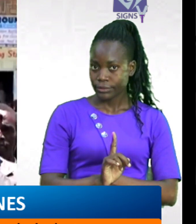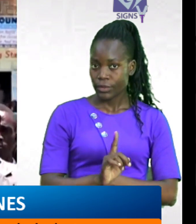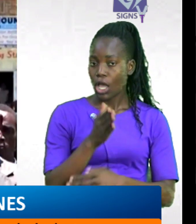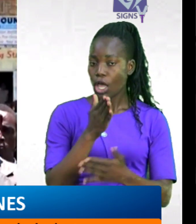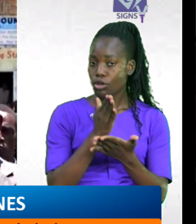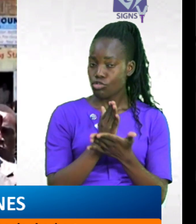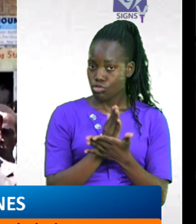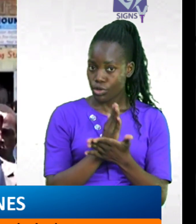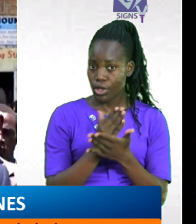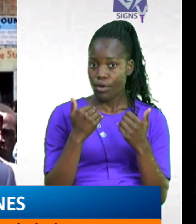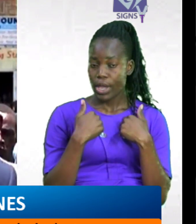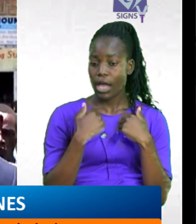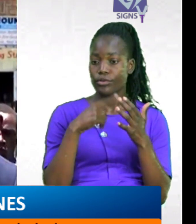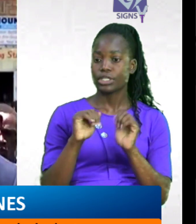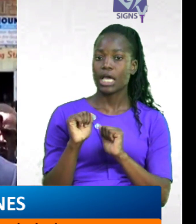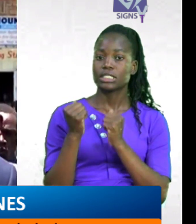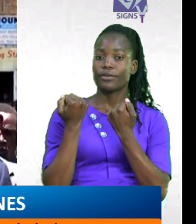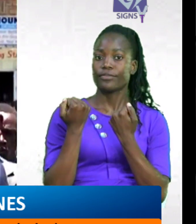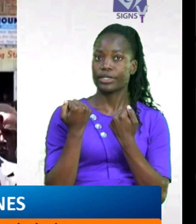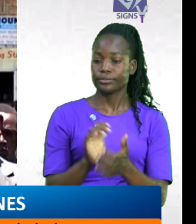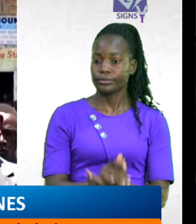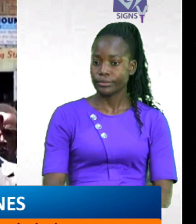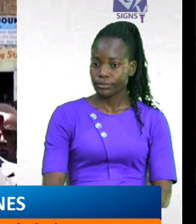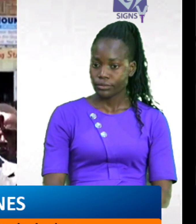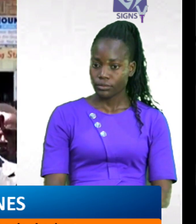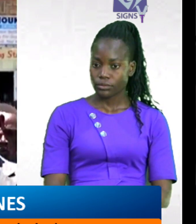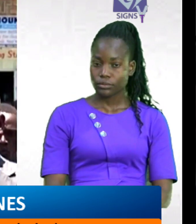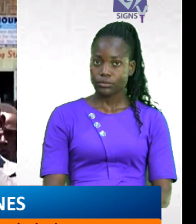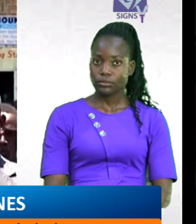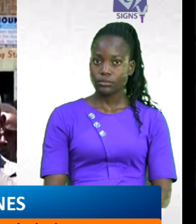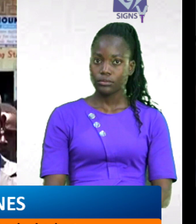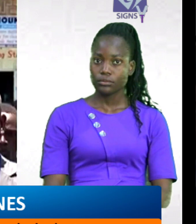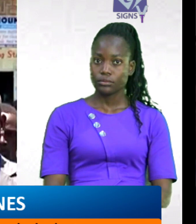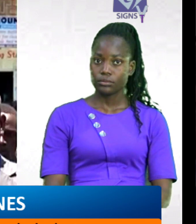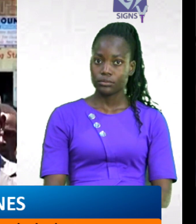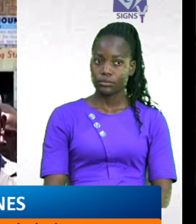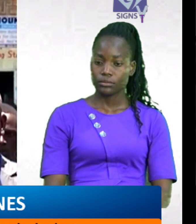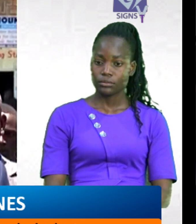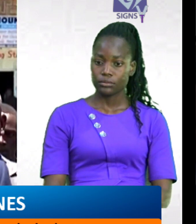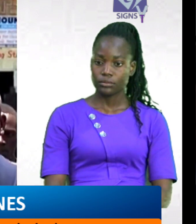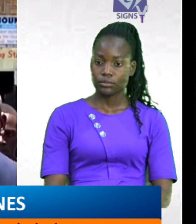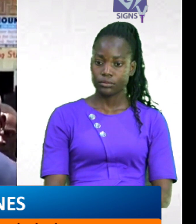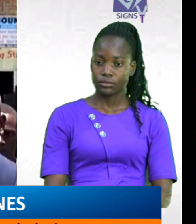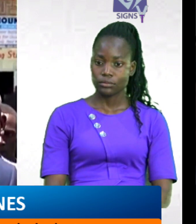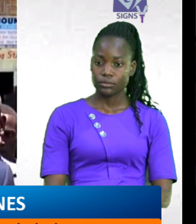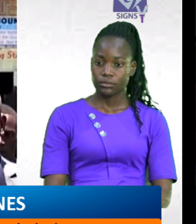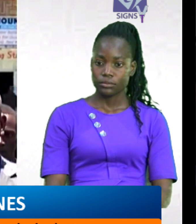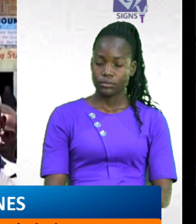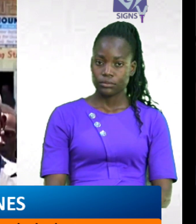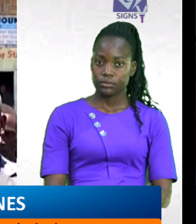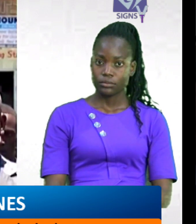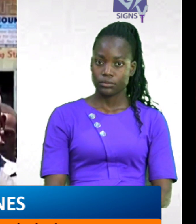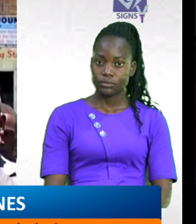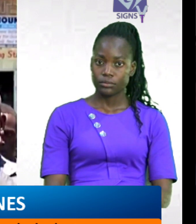The government has not lost any money. Actually, there is a saving. The only